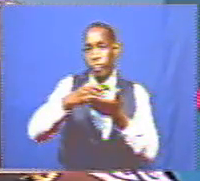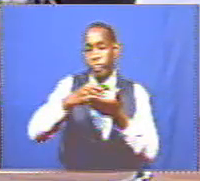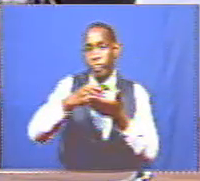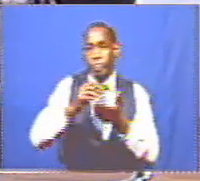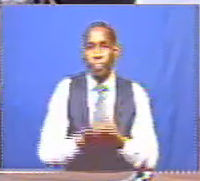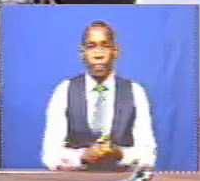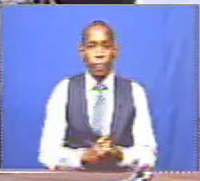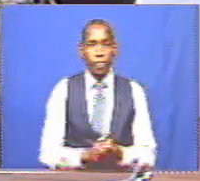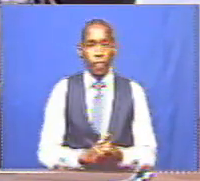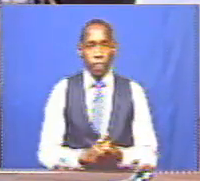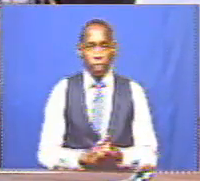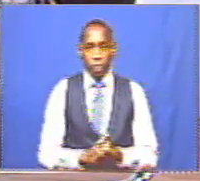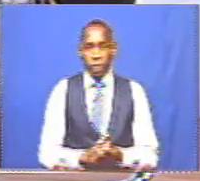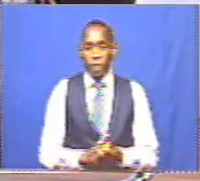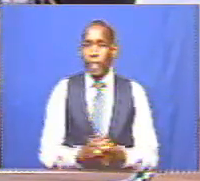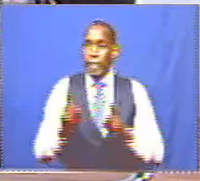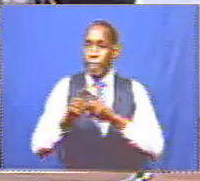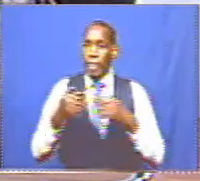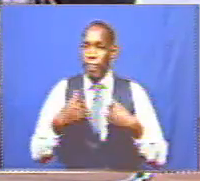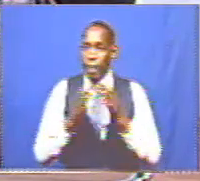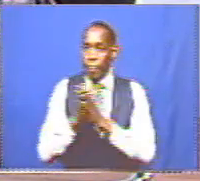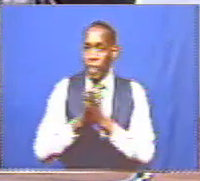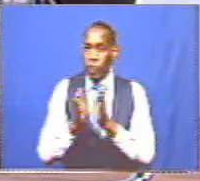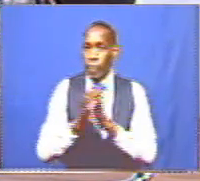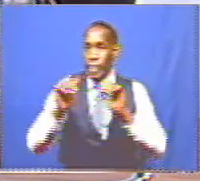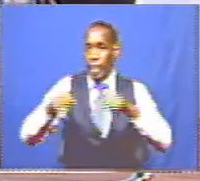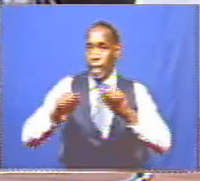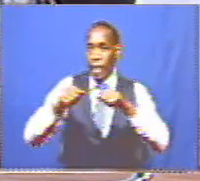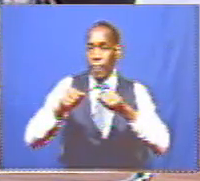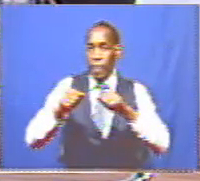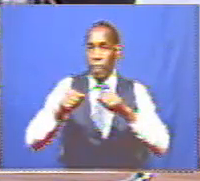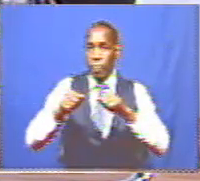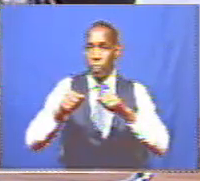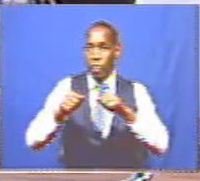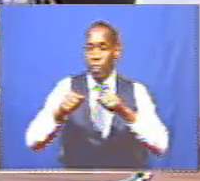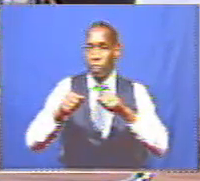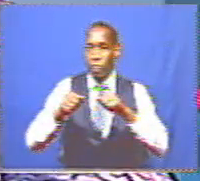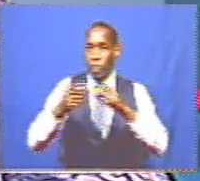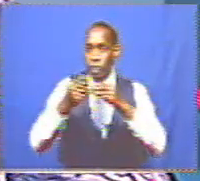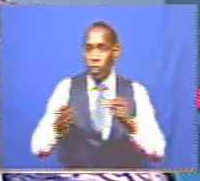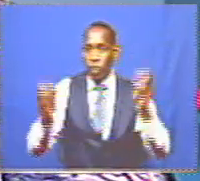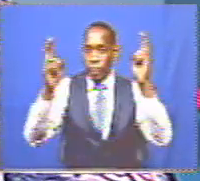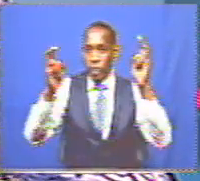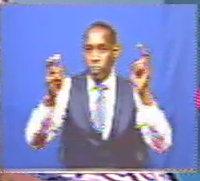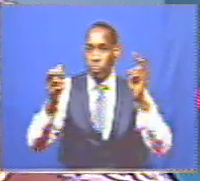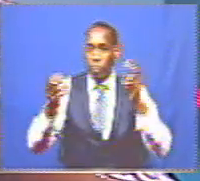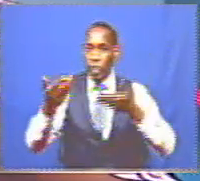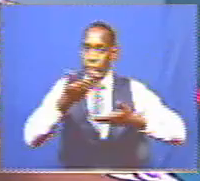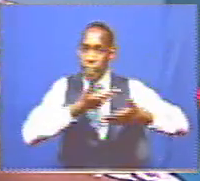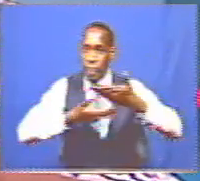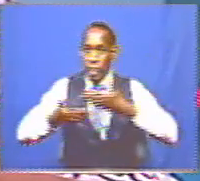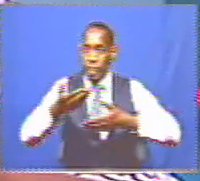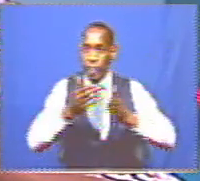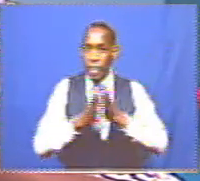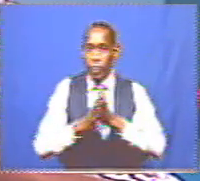Yes. But your passion and your ability to follow through an issue, argue with intelligence, you know, not